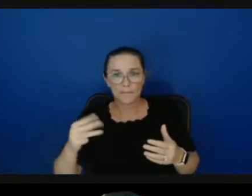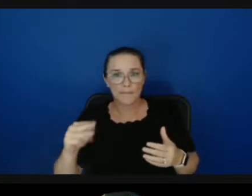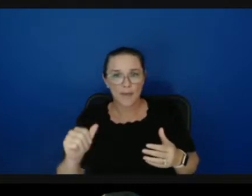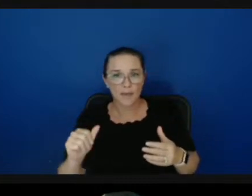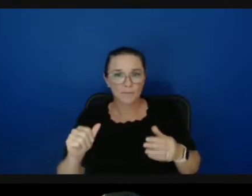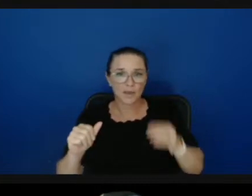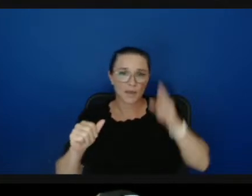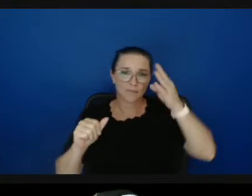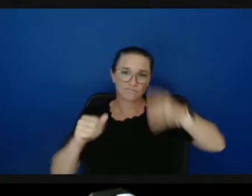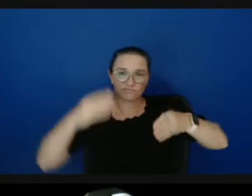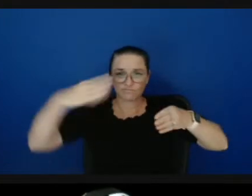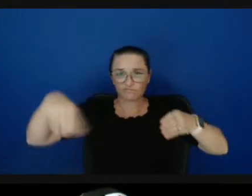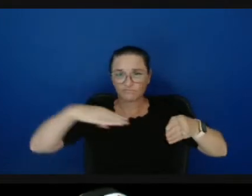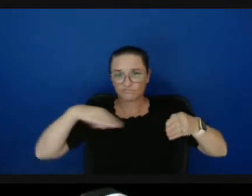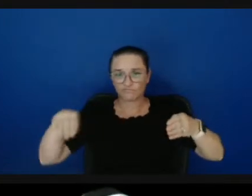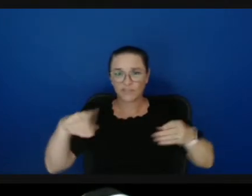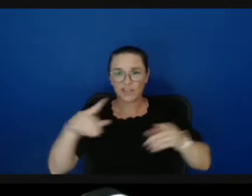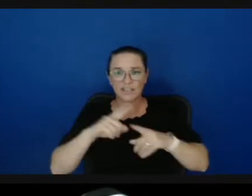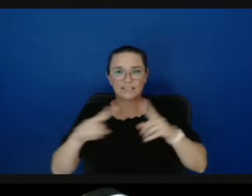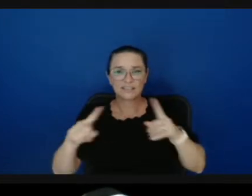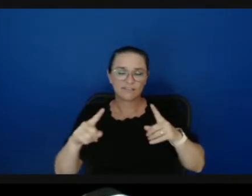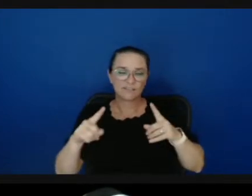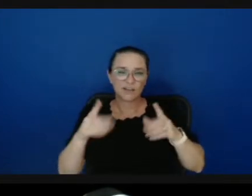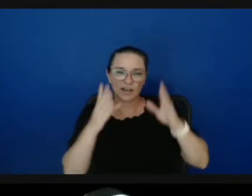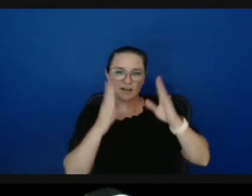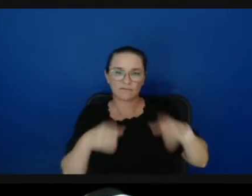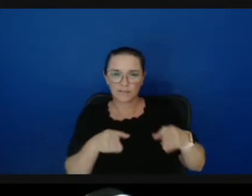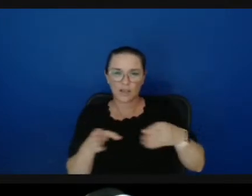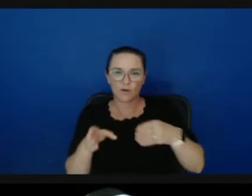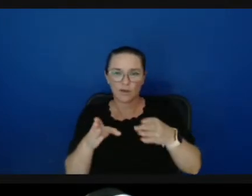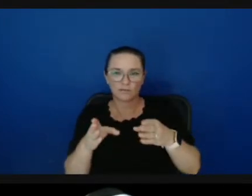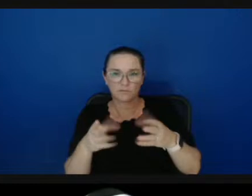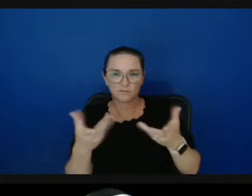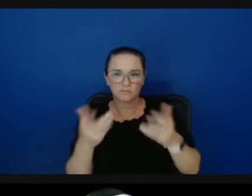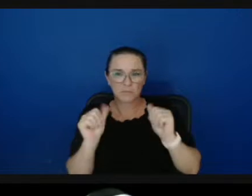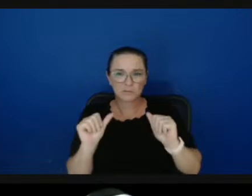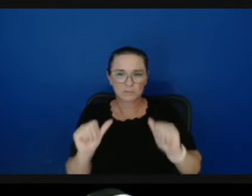I mean, any number of these different geometries that are possible.